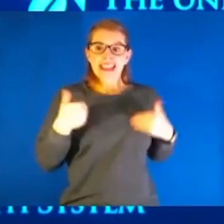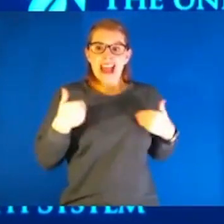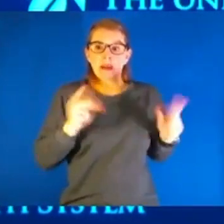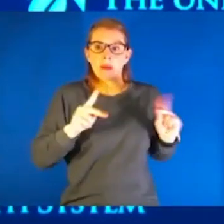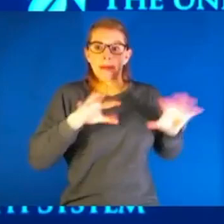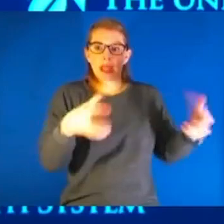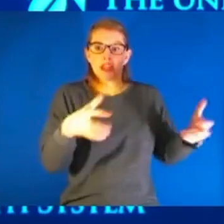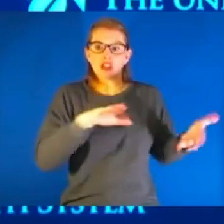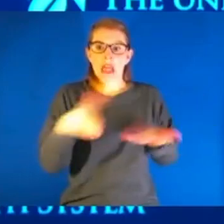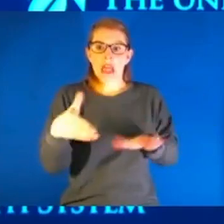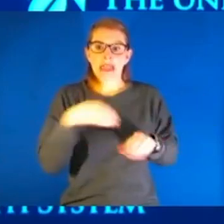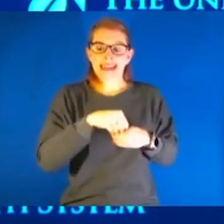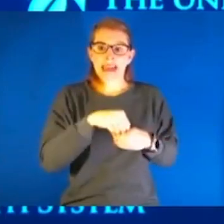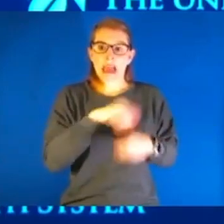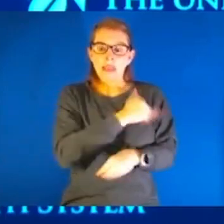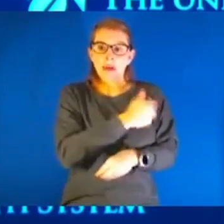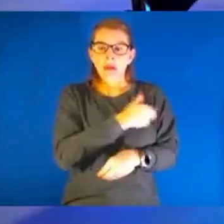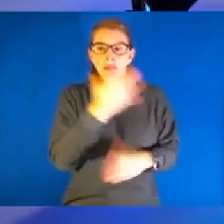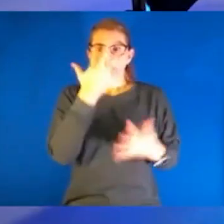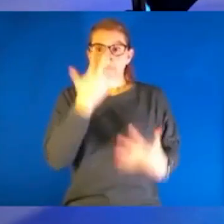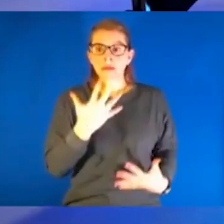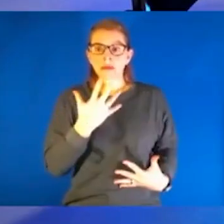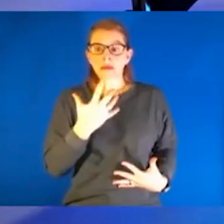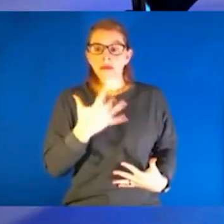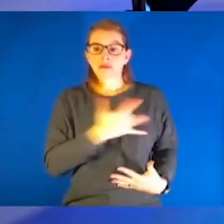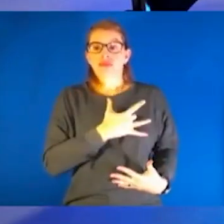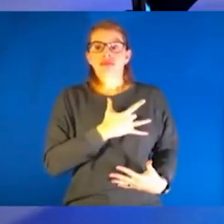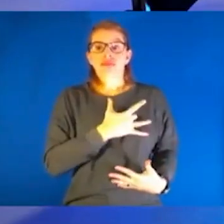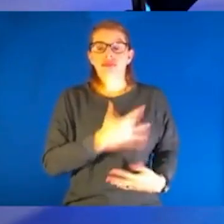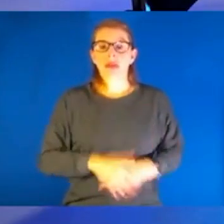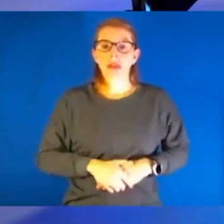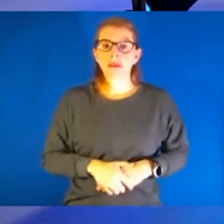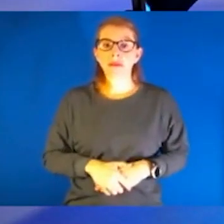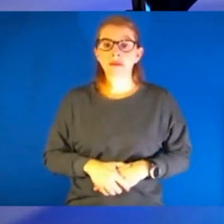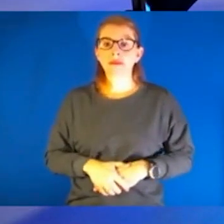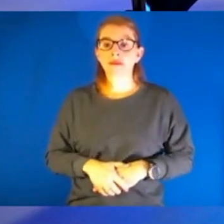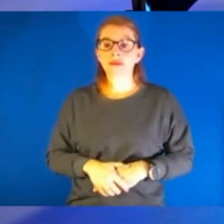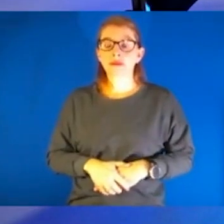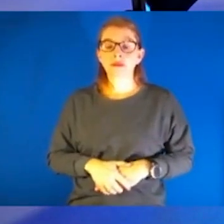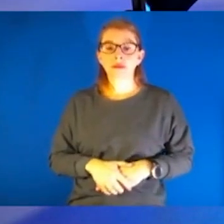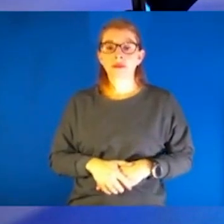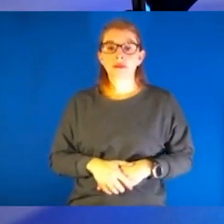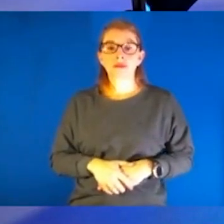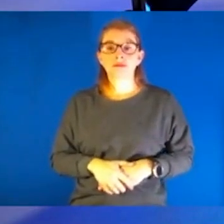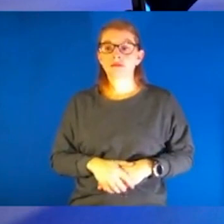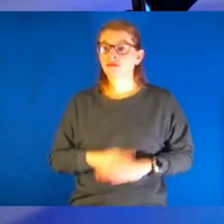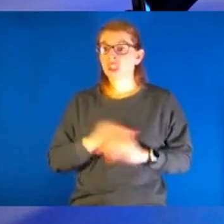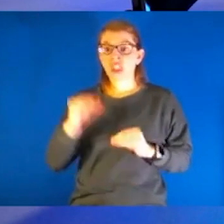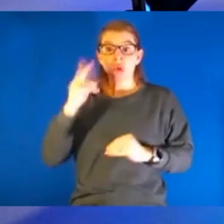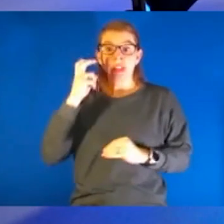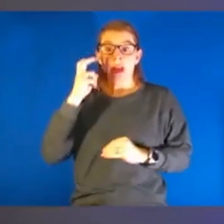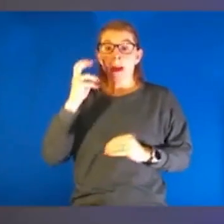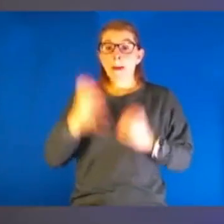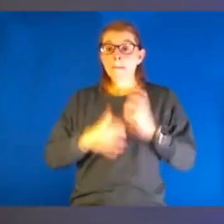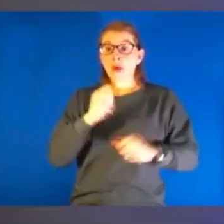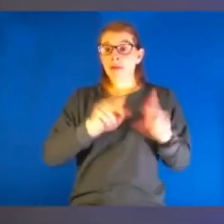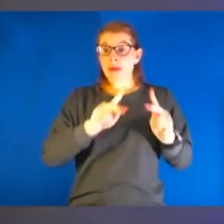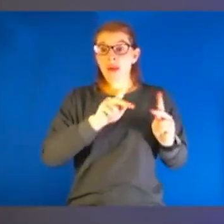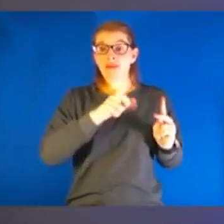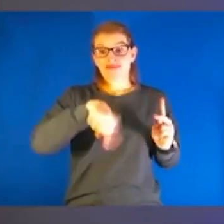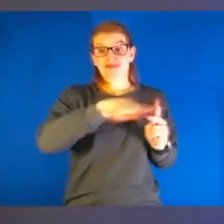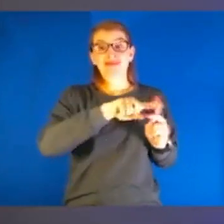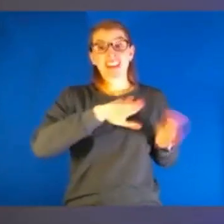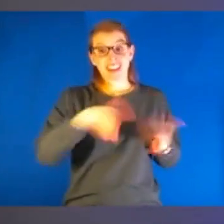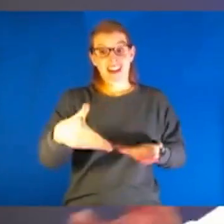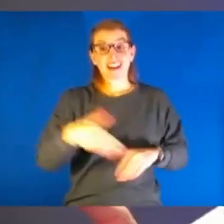took a tragic toll on all the healthcare personnel then. There's no doubt, because most of those folks at the time were young. Yes. But